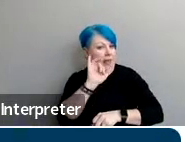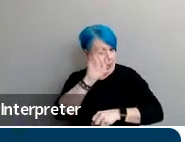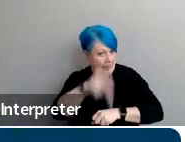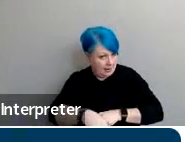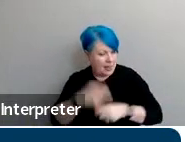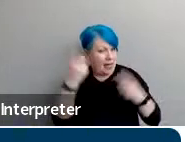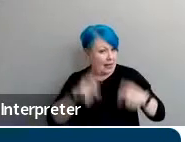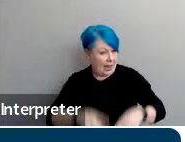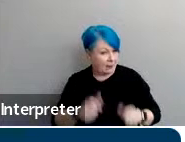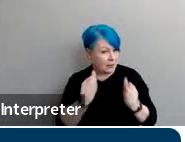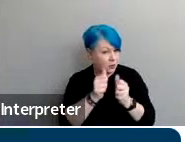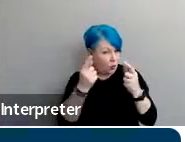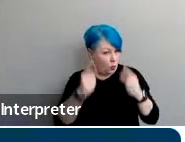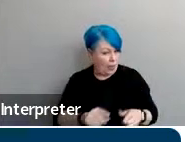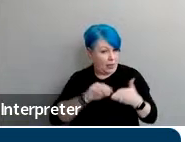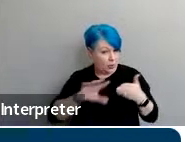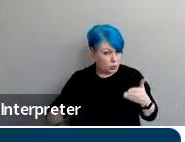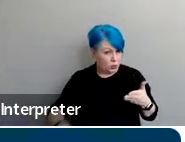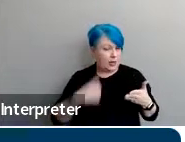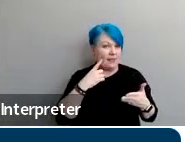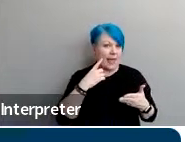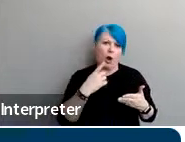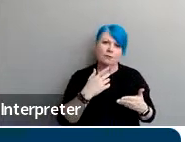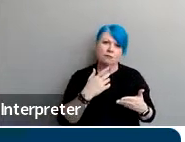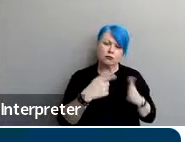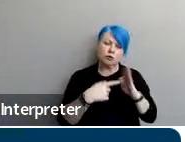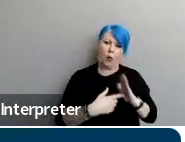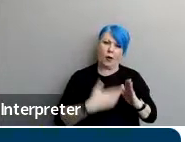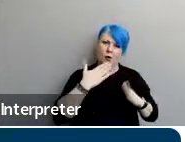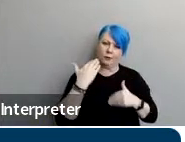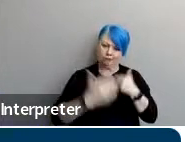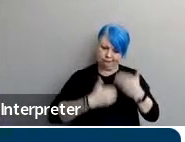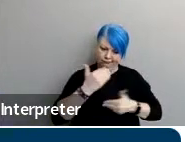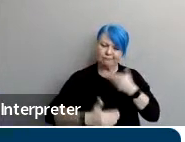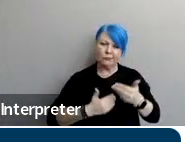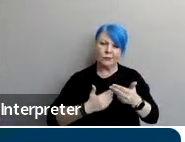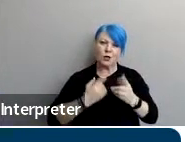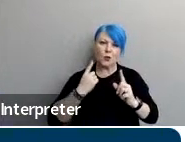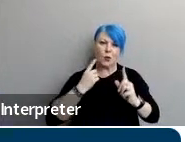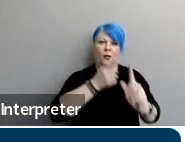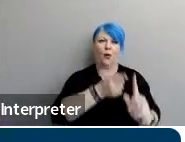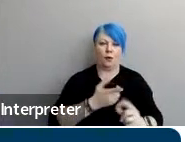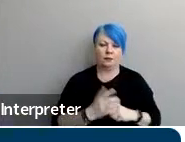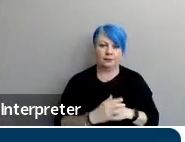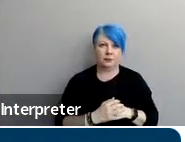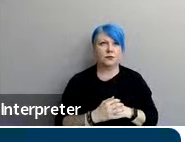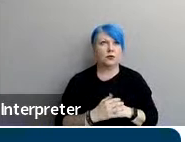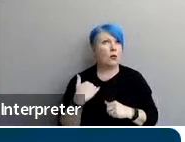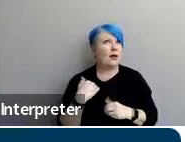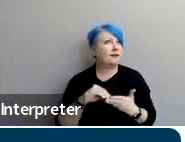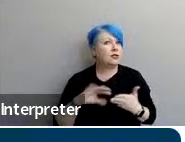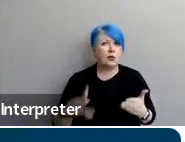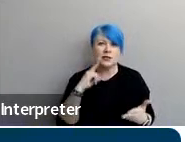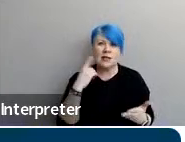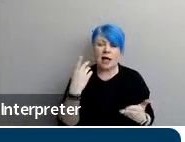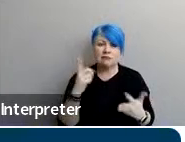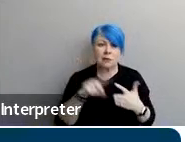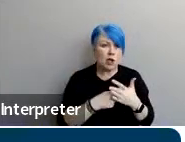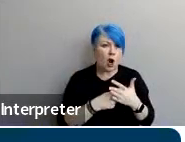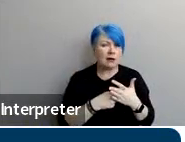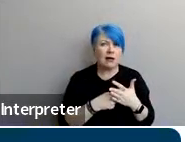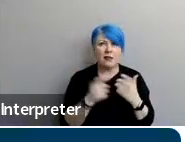occurs when the student's making sufficient progress towards their IEP goals. So we have some students who come in and they may be with us for 6 months and